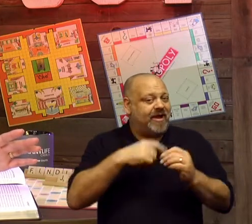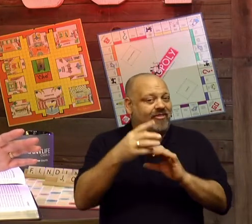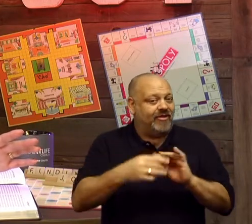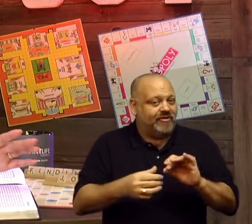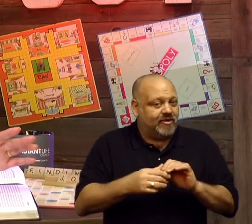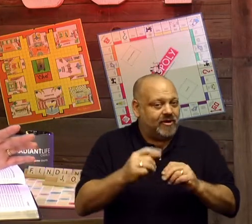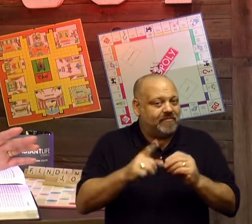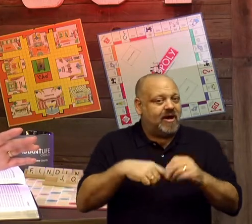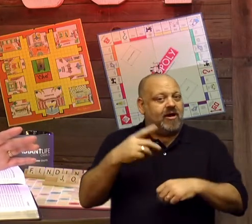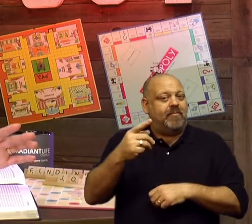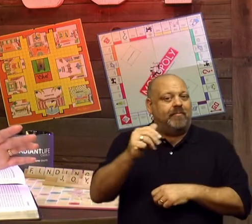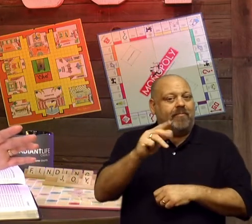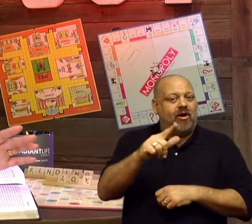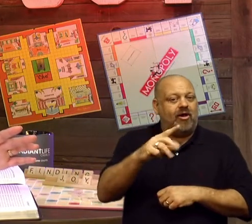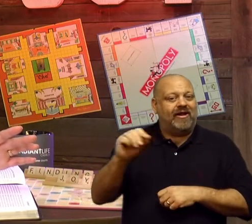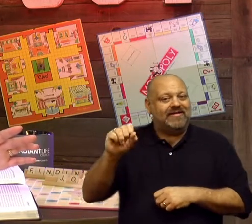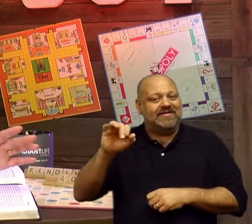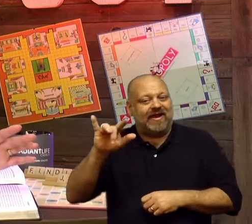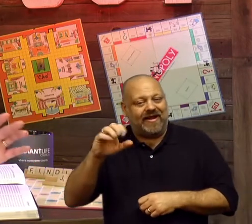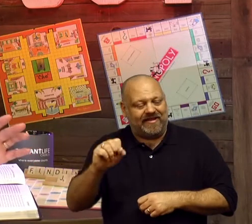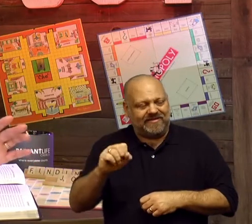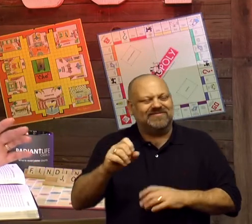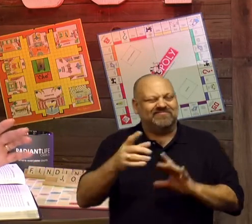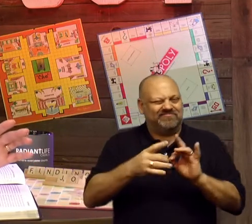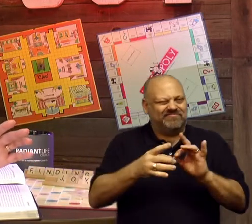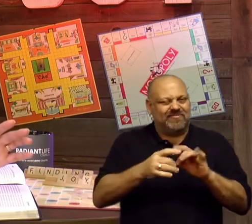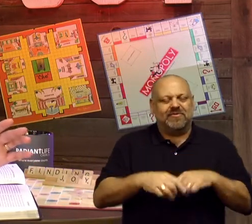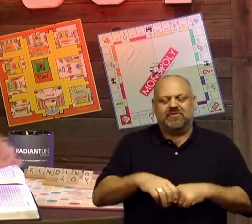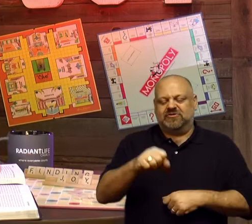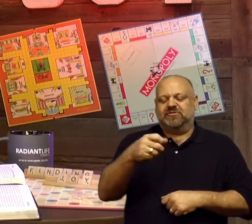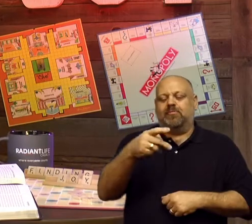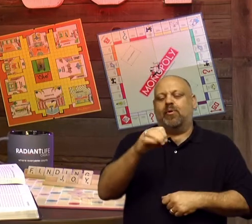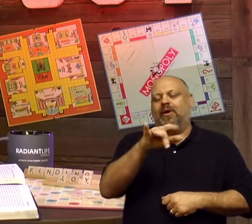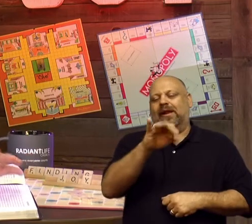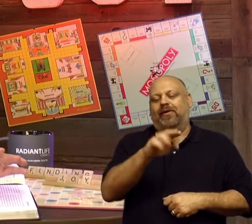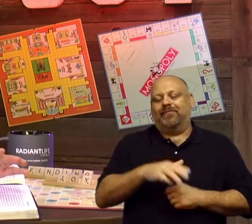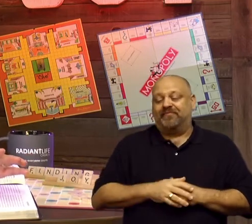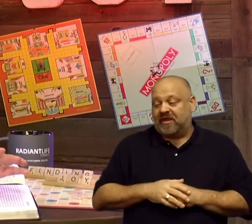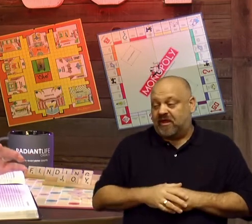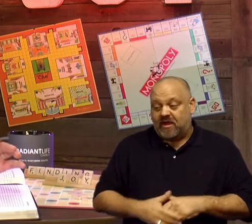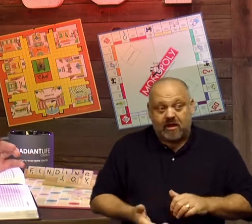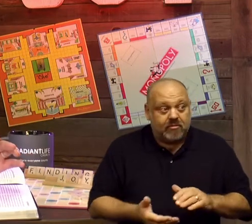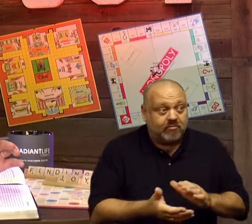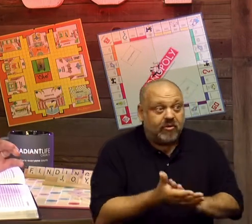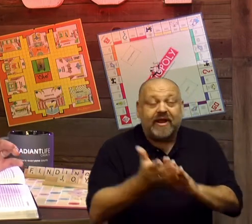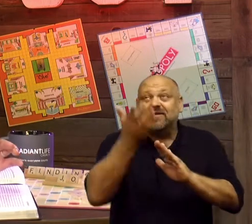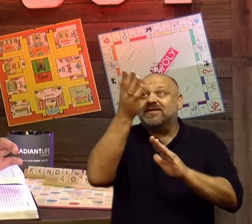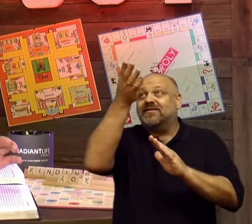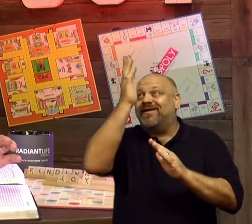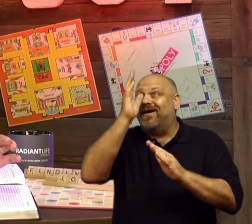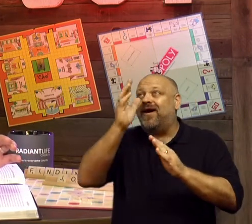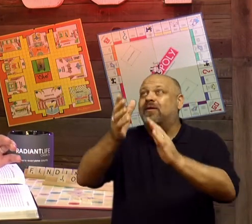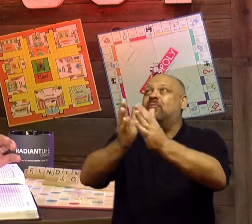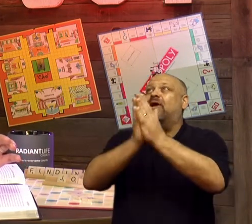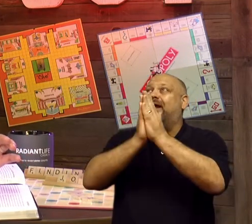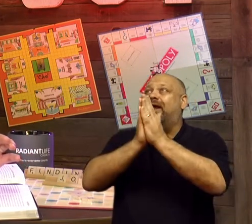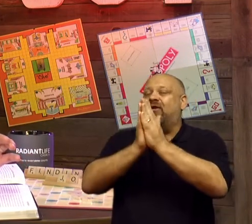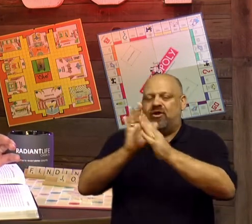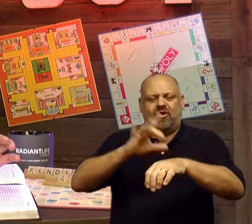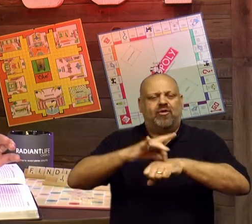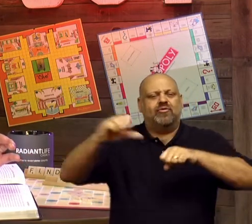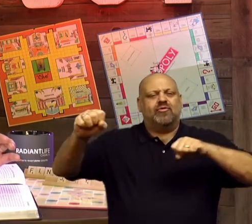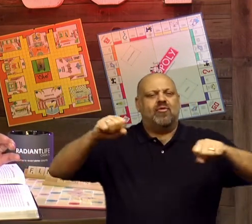account about Paul and Silas. After they had been praising God and praying, an earthquake shook the